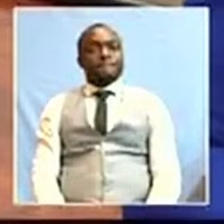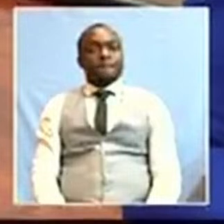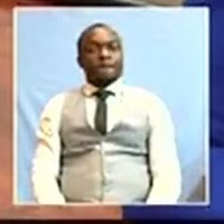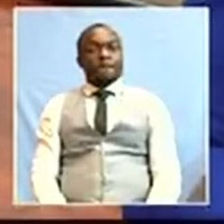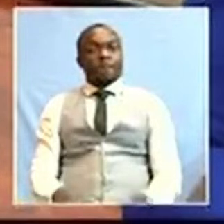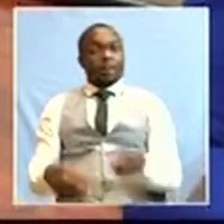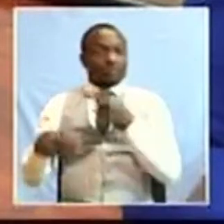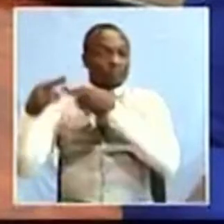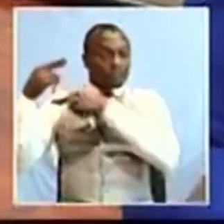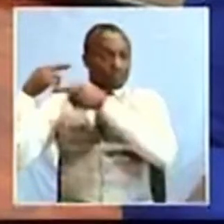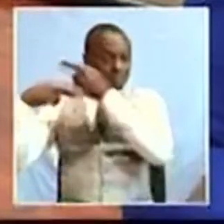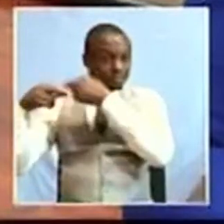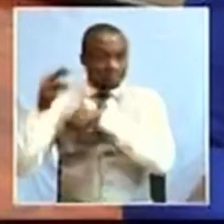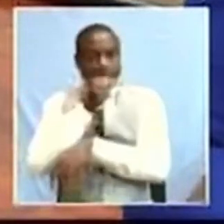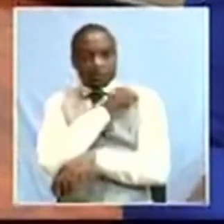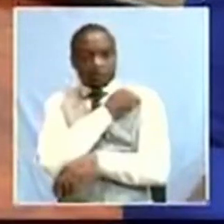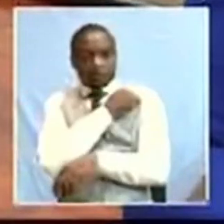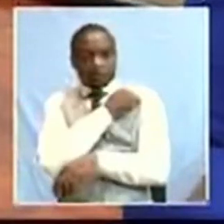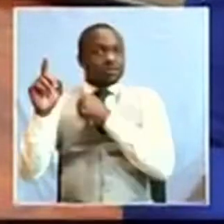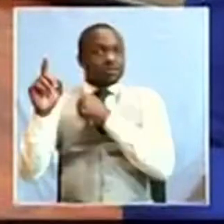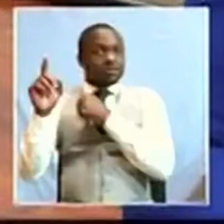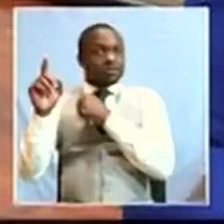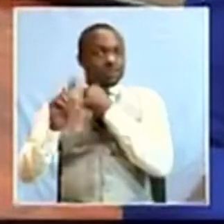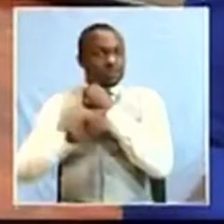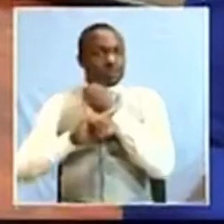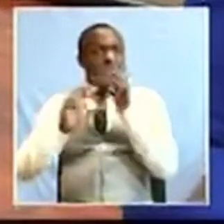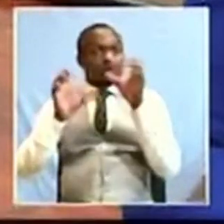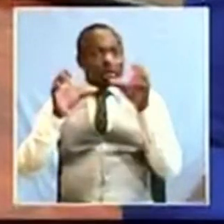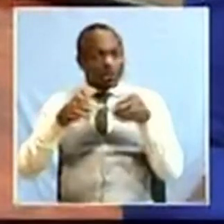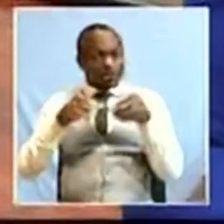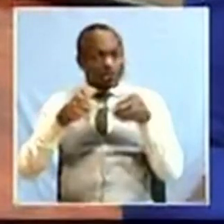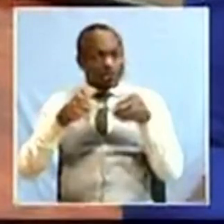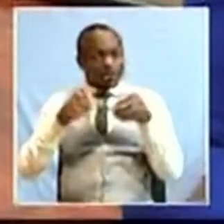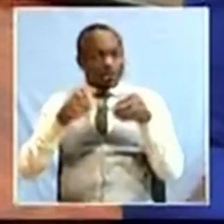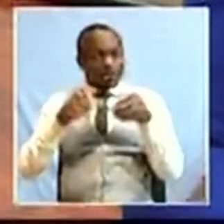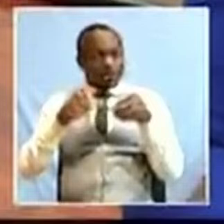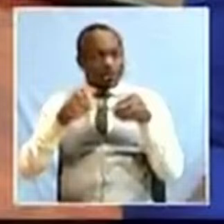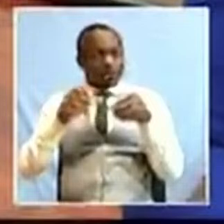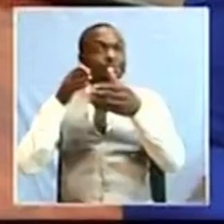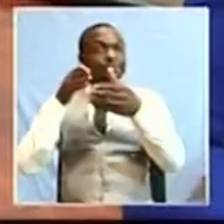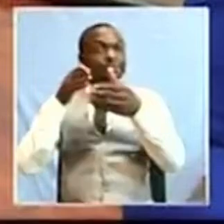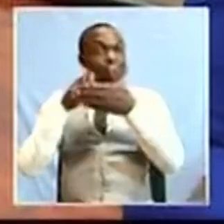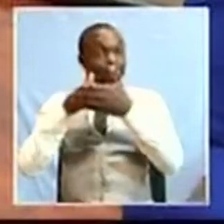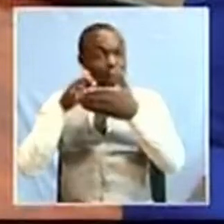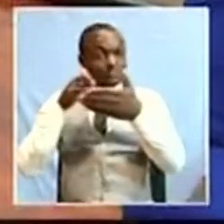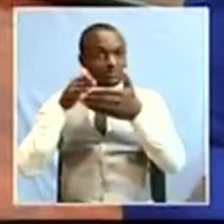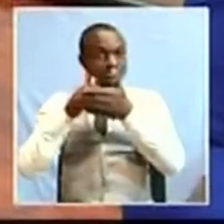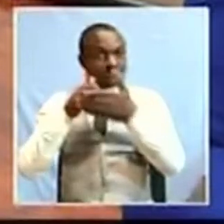A review of the MONZE Town Council's performance, again,